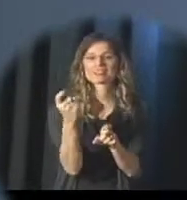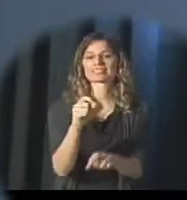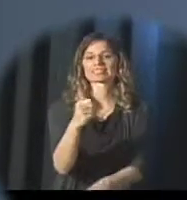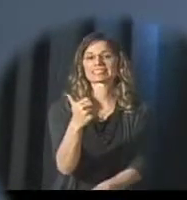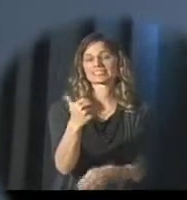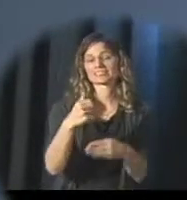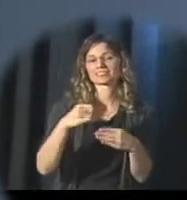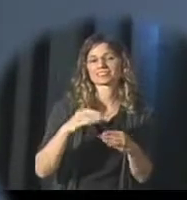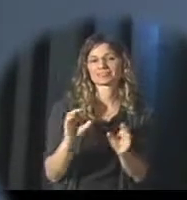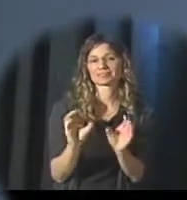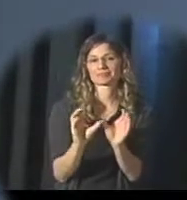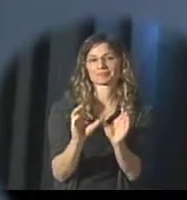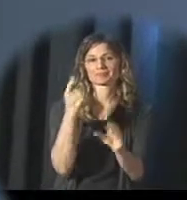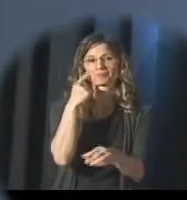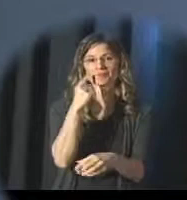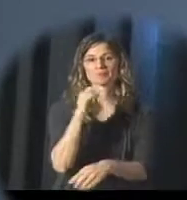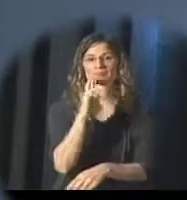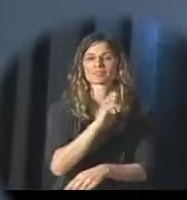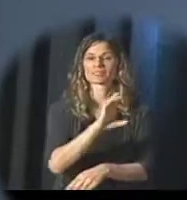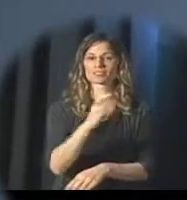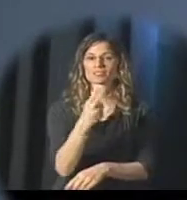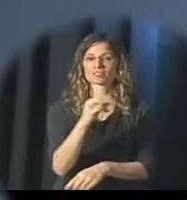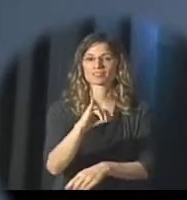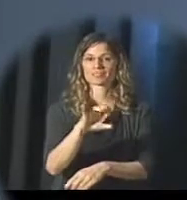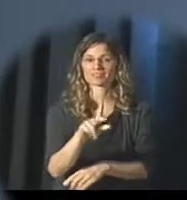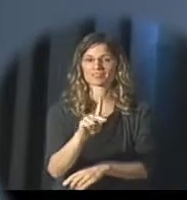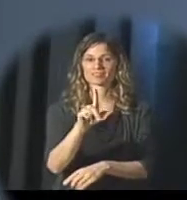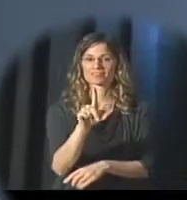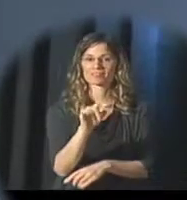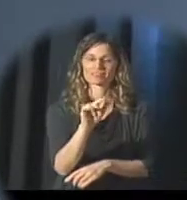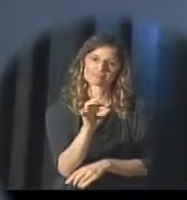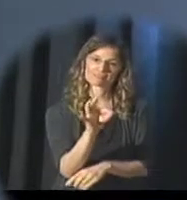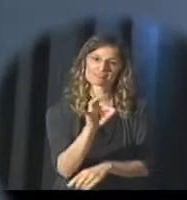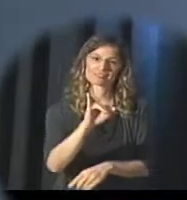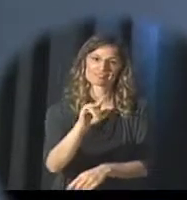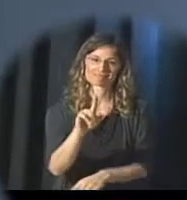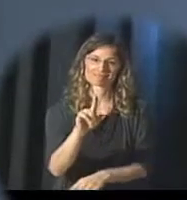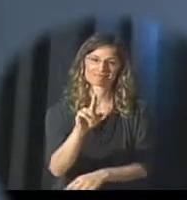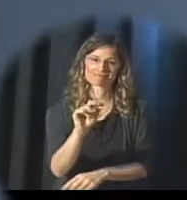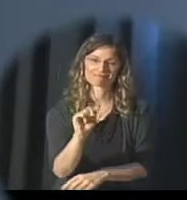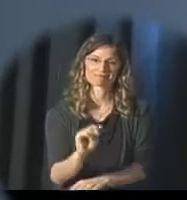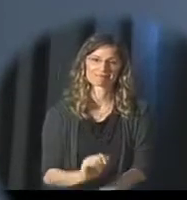One winner will be announced next week Get your yearbook today